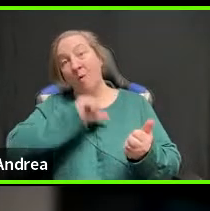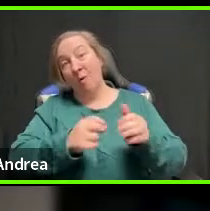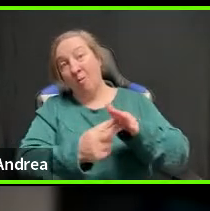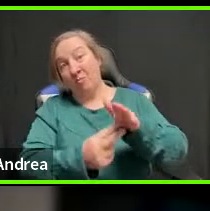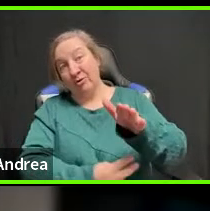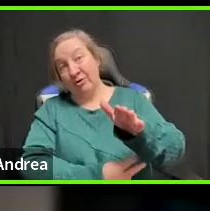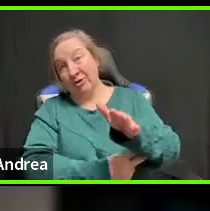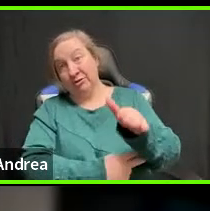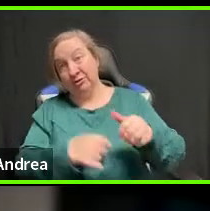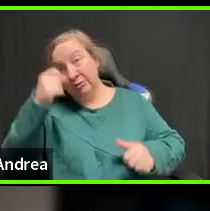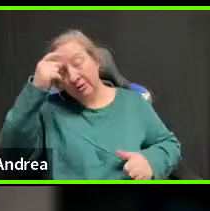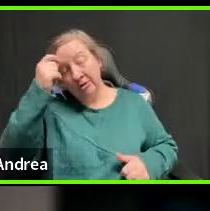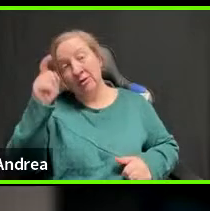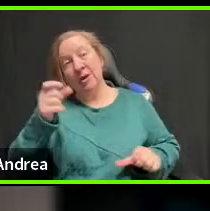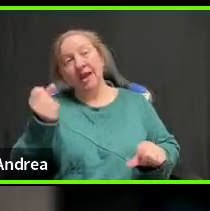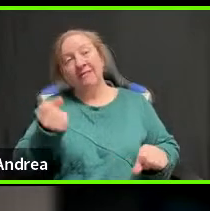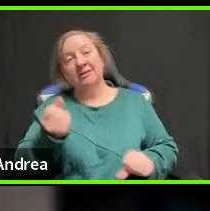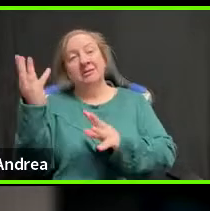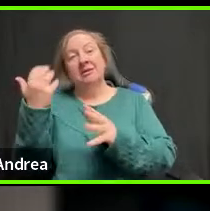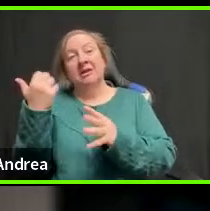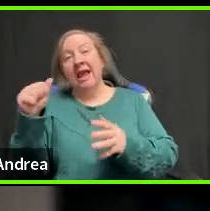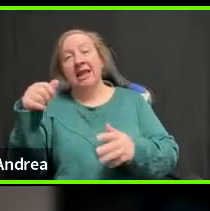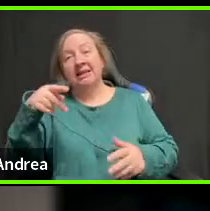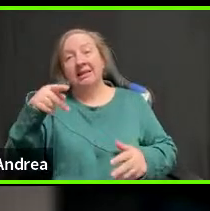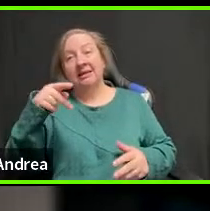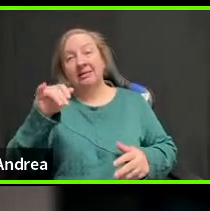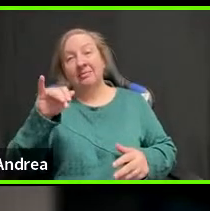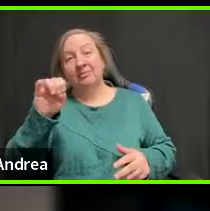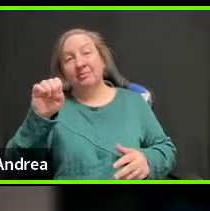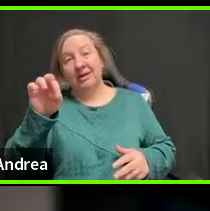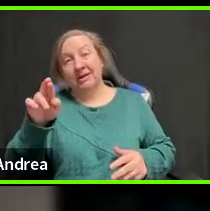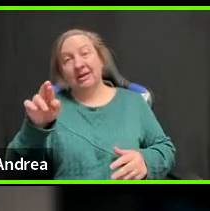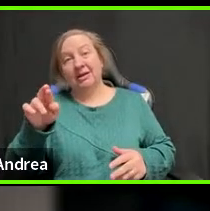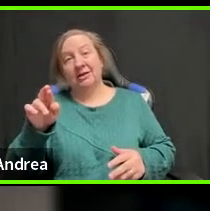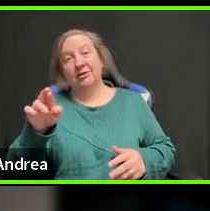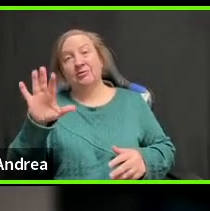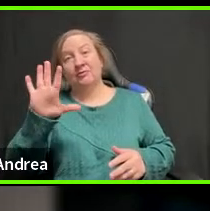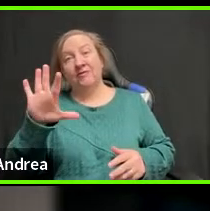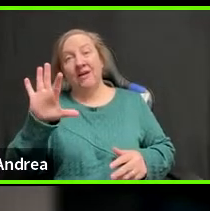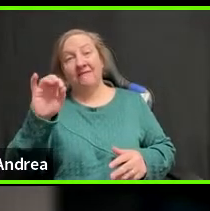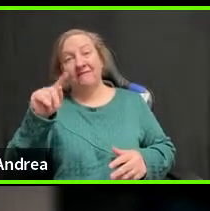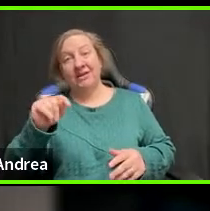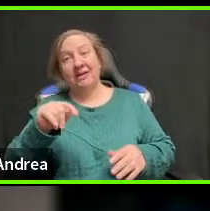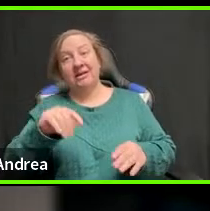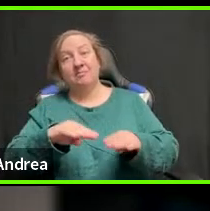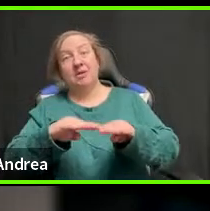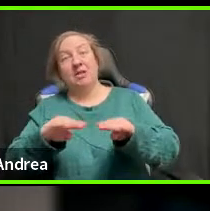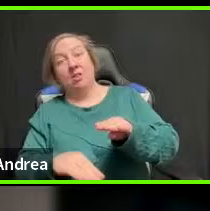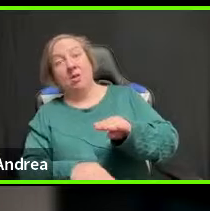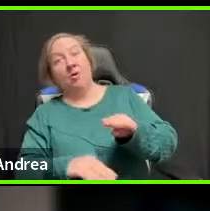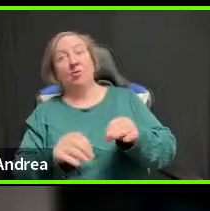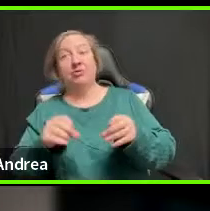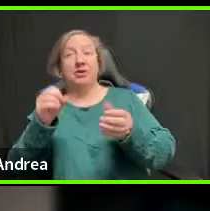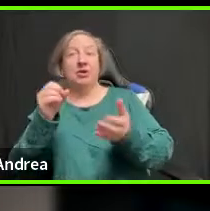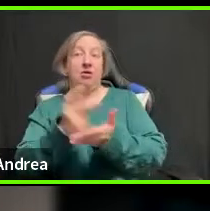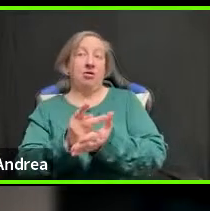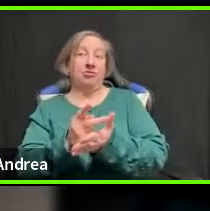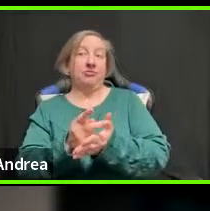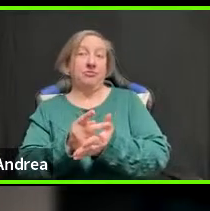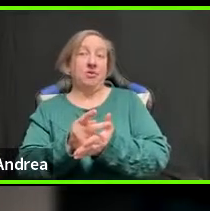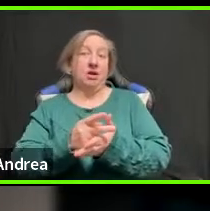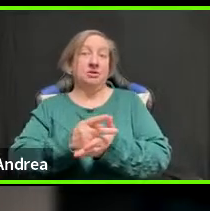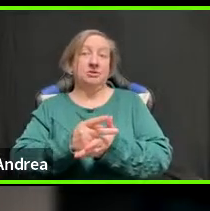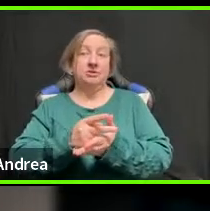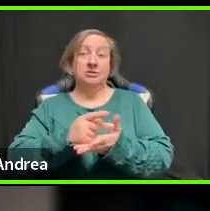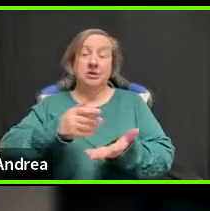need to remove any existing piers to at least 5 feet below the authorized dredging depth to make sure that we don't interrupt